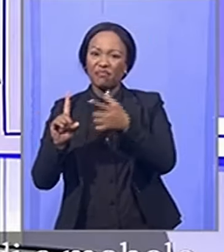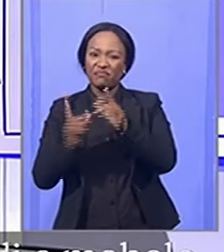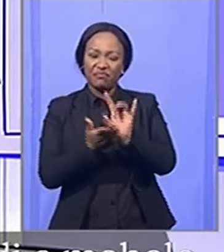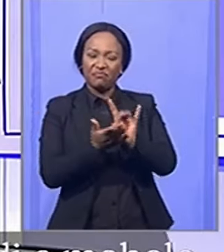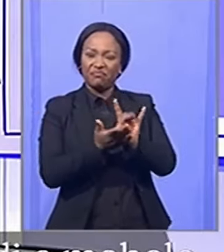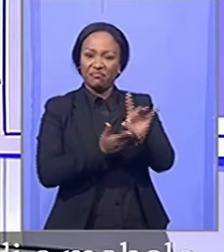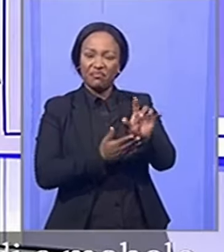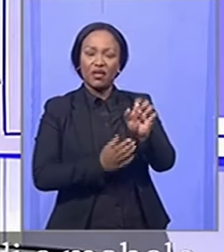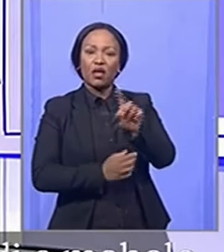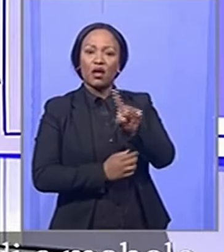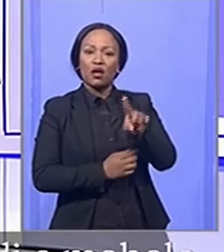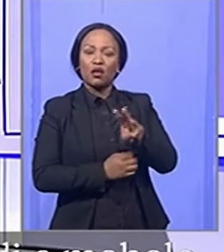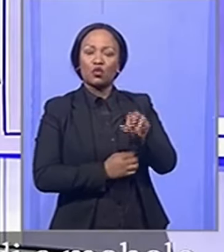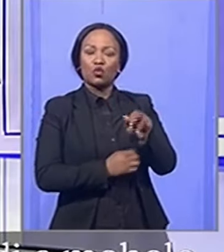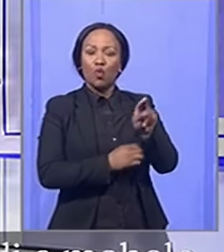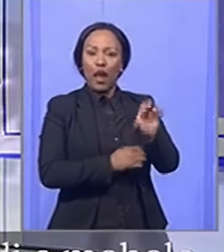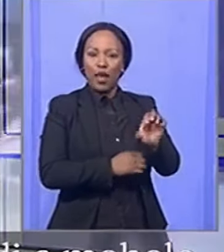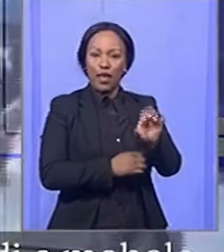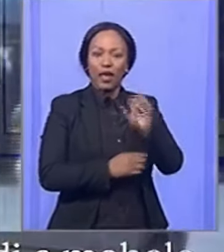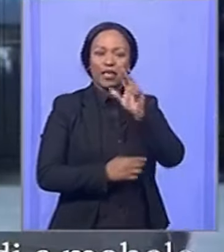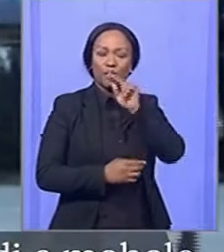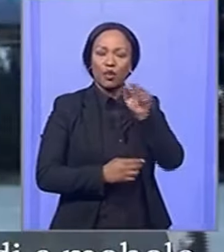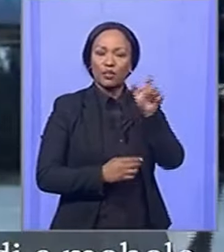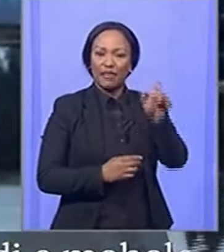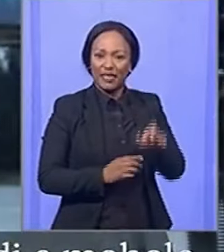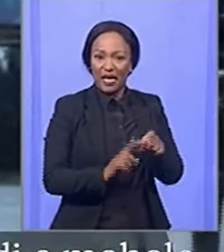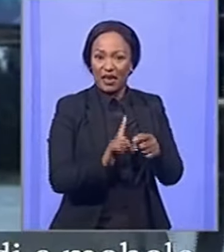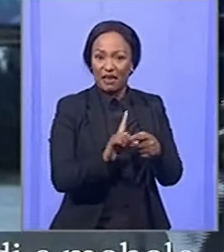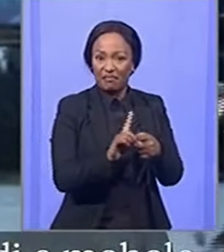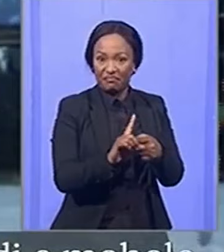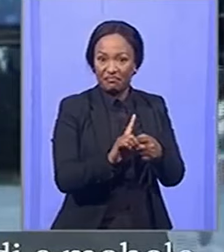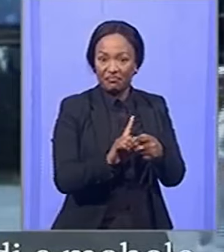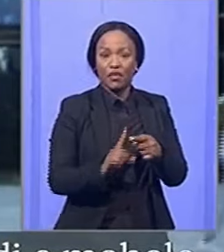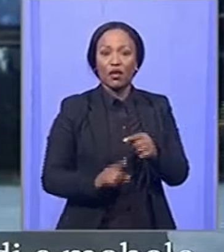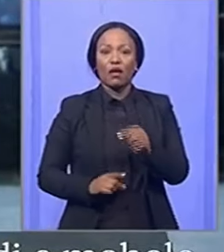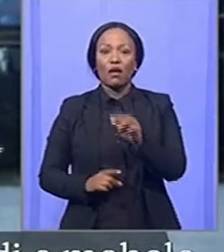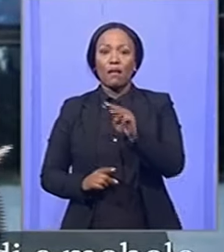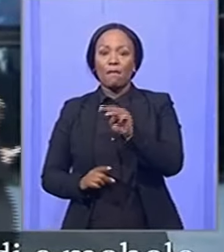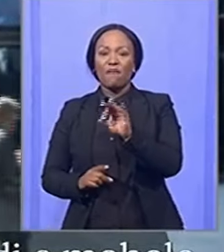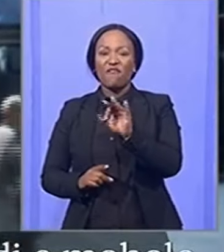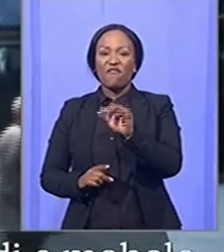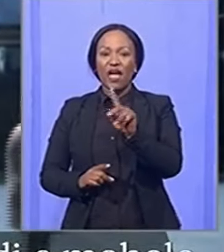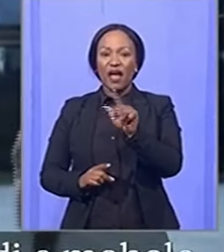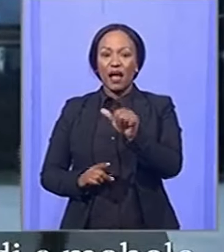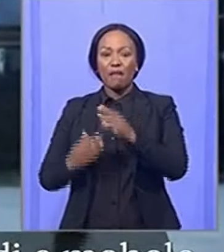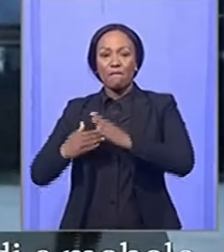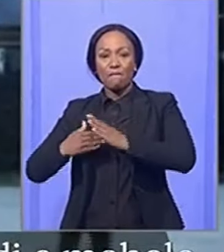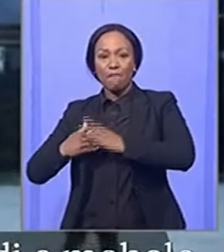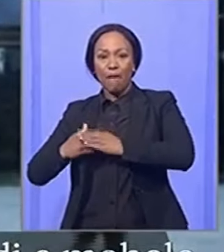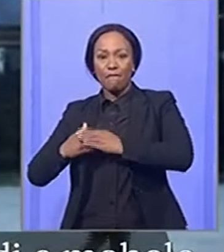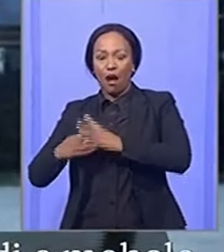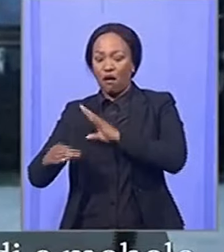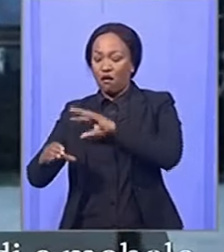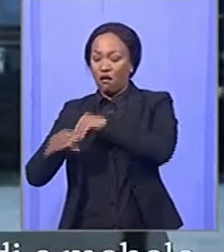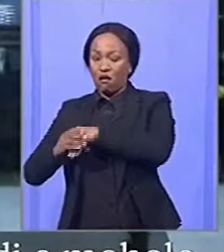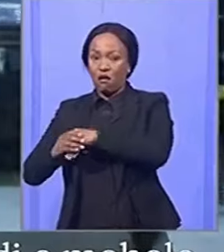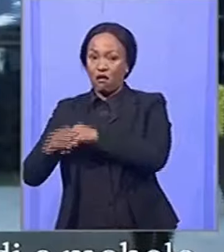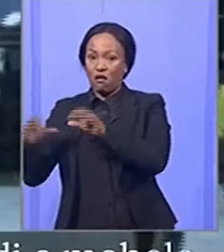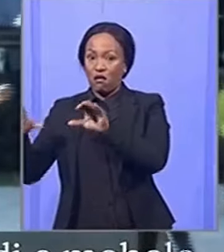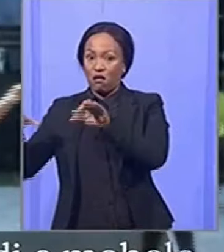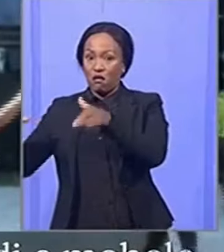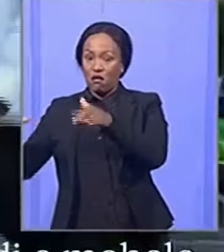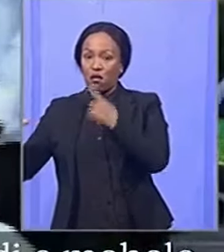Zwane. Phumlani Mfeka eo e leng setho sa mokga o netefaditse menyenyetsi ya lengolo le bolelang